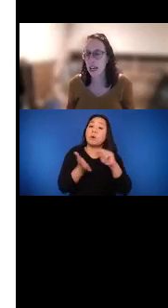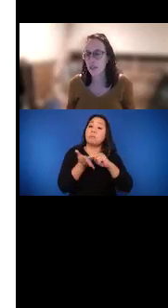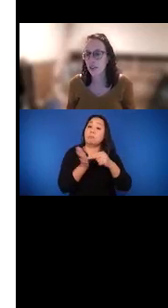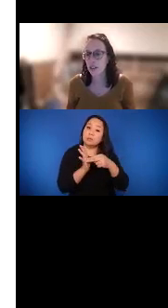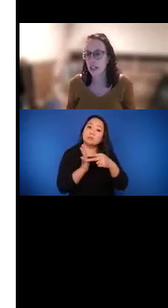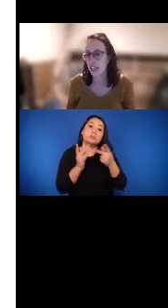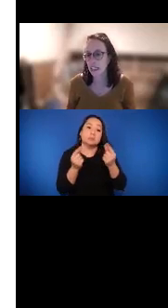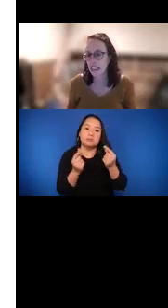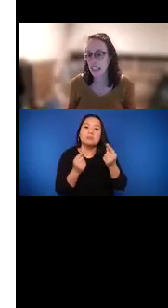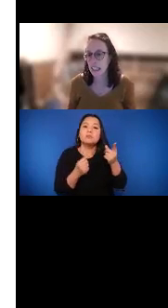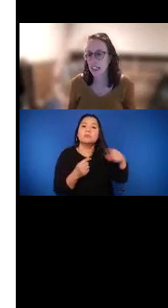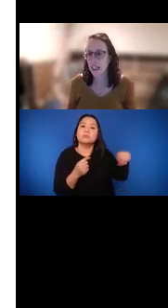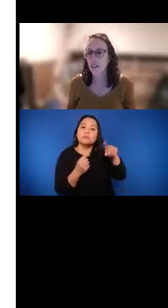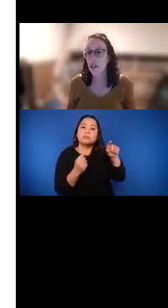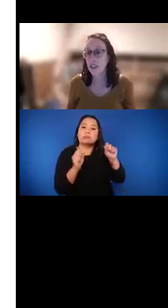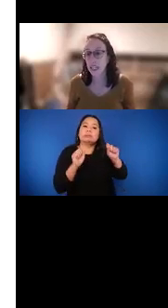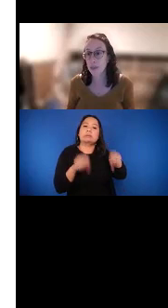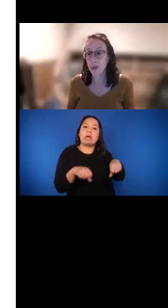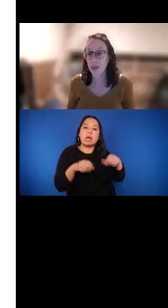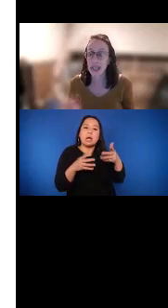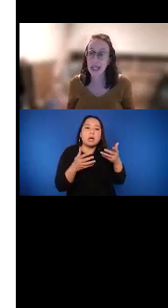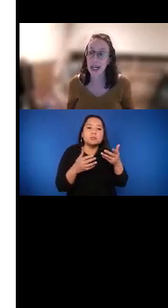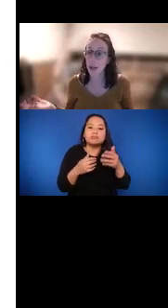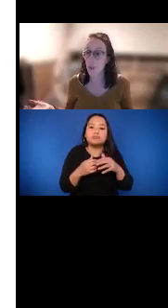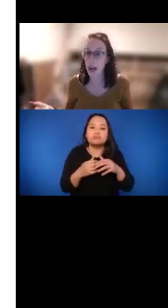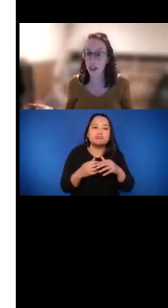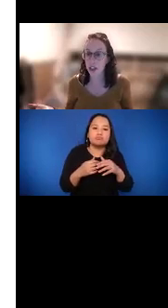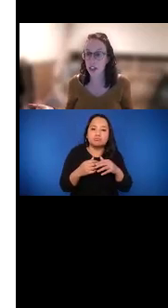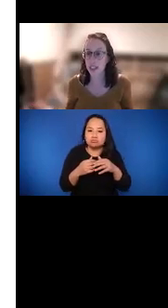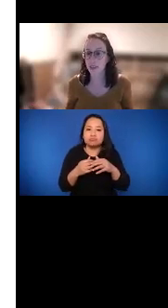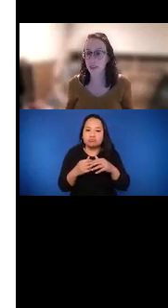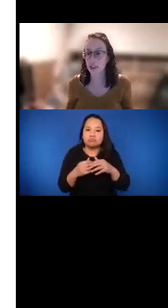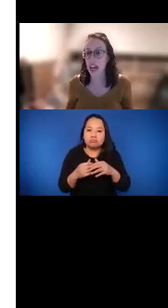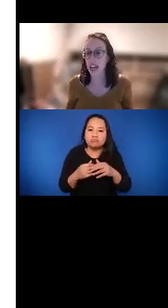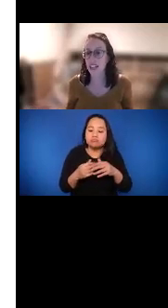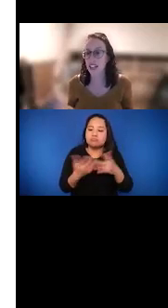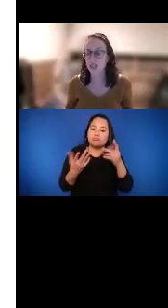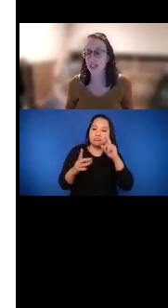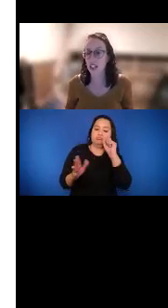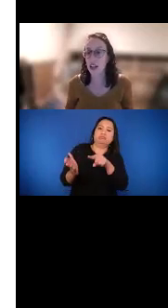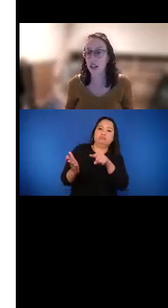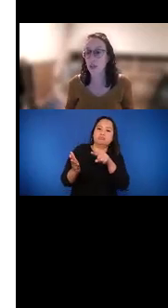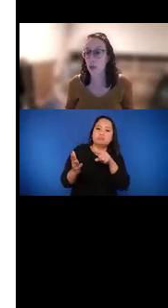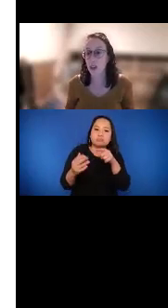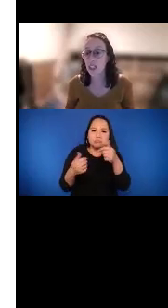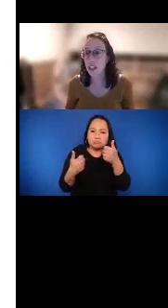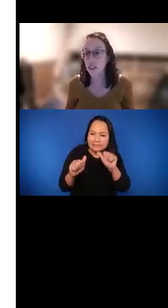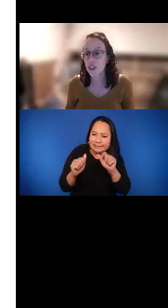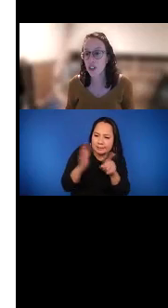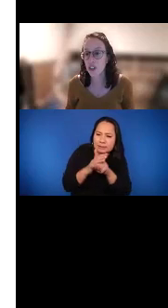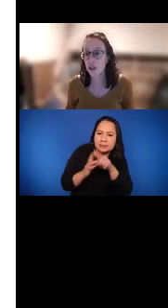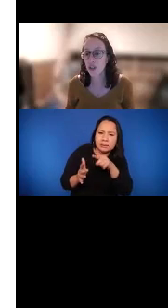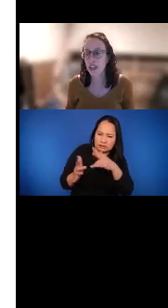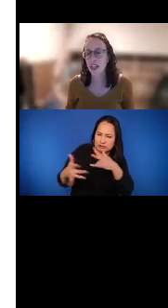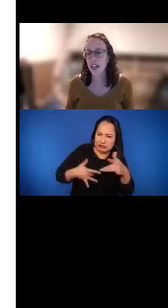concerning behavior that they see. For example, like a wire transfer that is very out of the ordinary